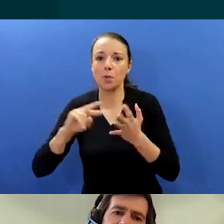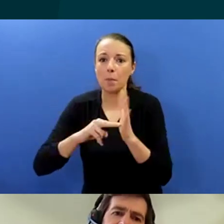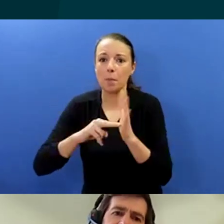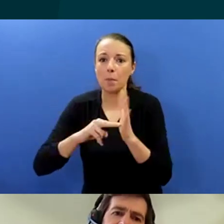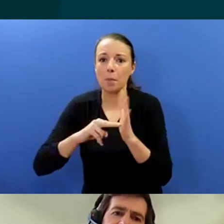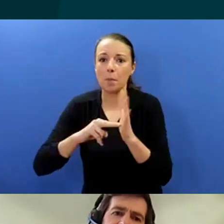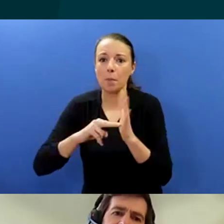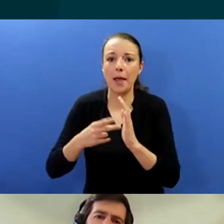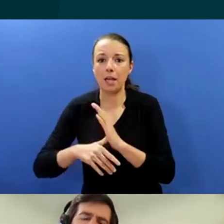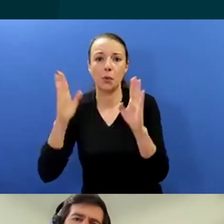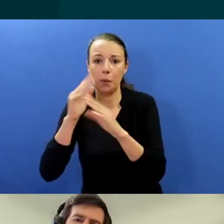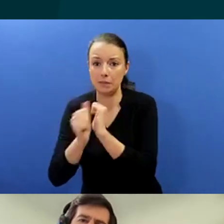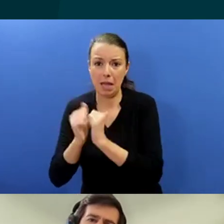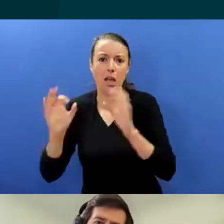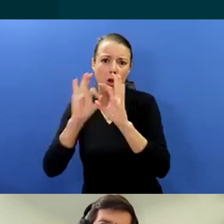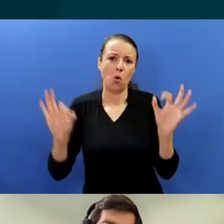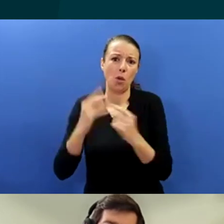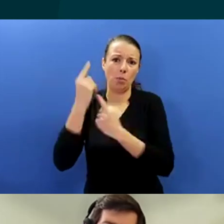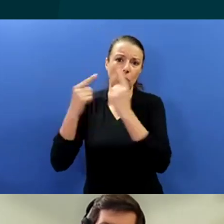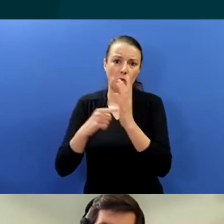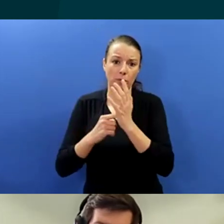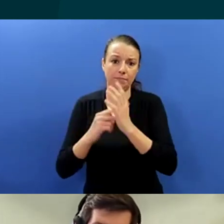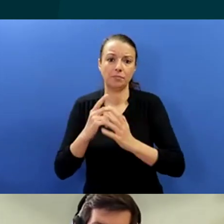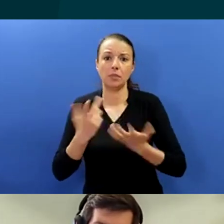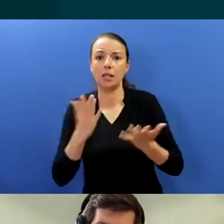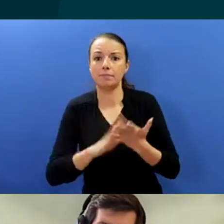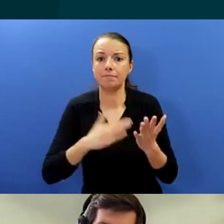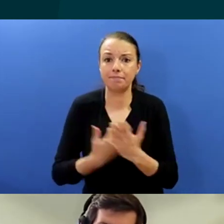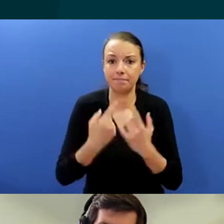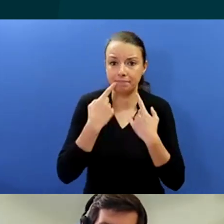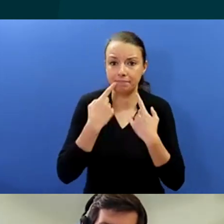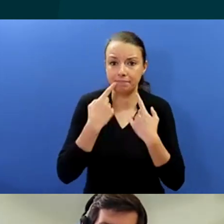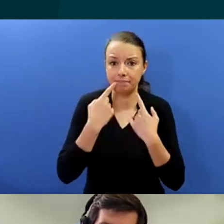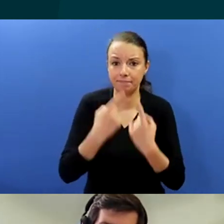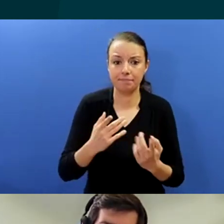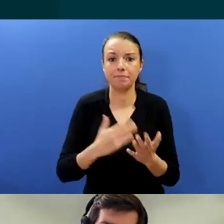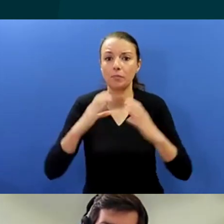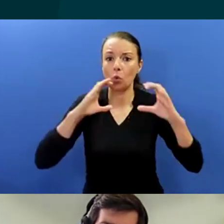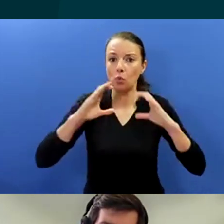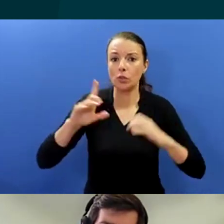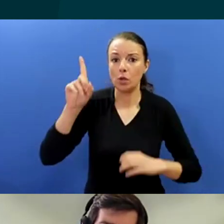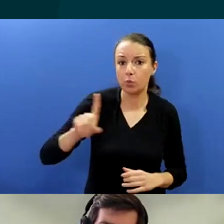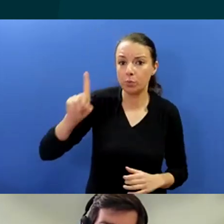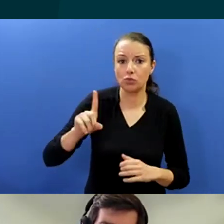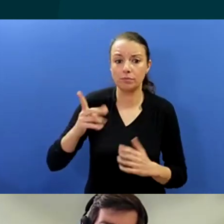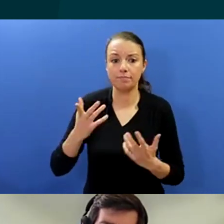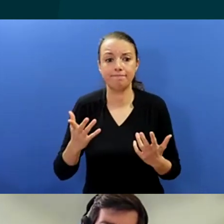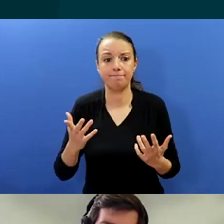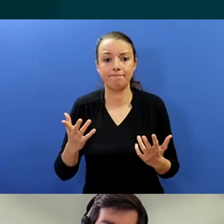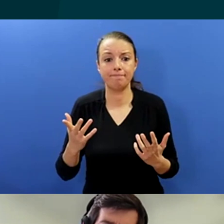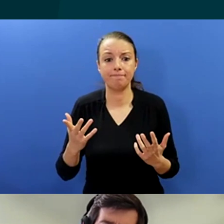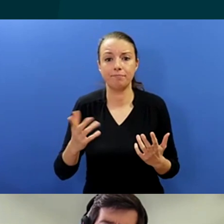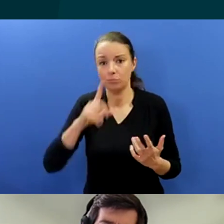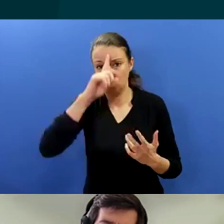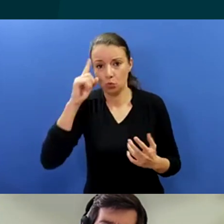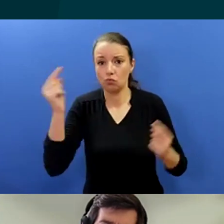general. So to give an example, on the public consultation for the vision for the next 15 years of